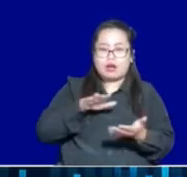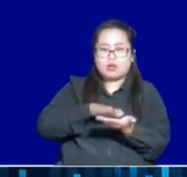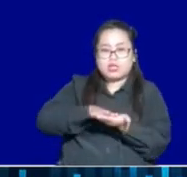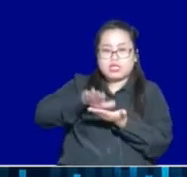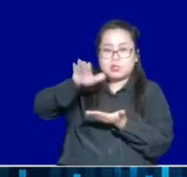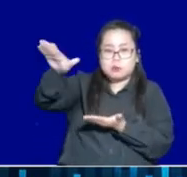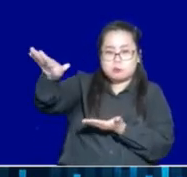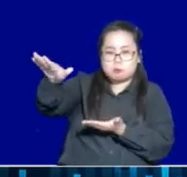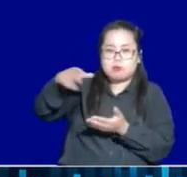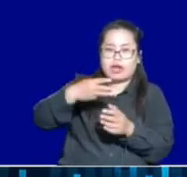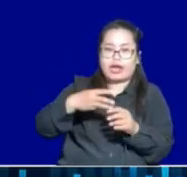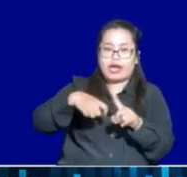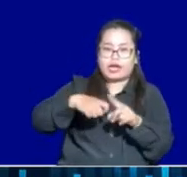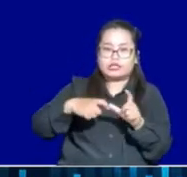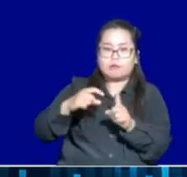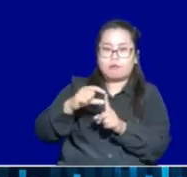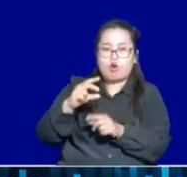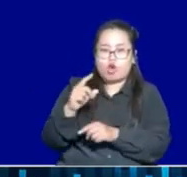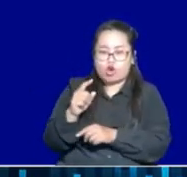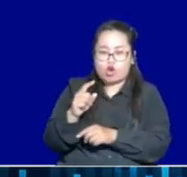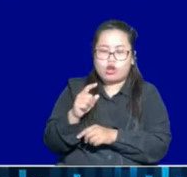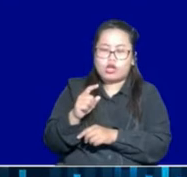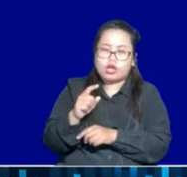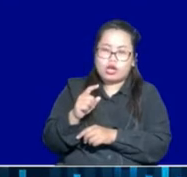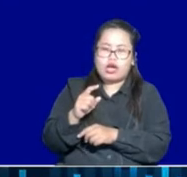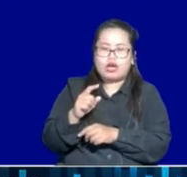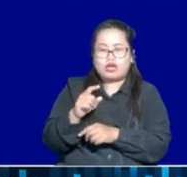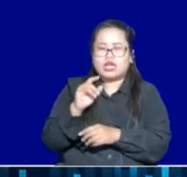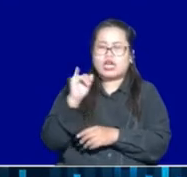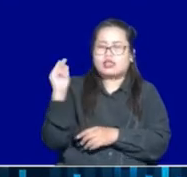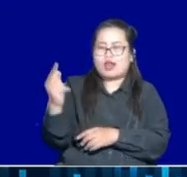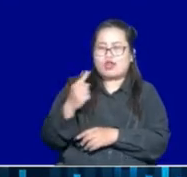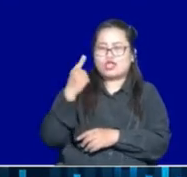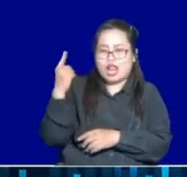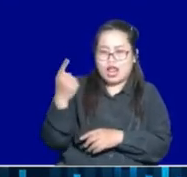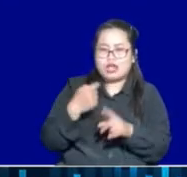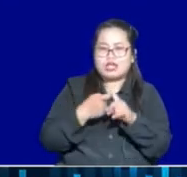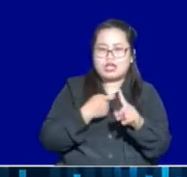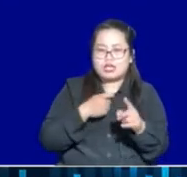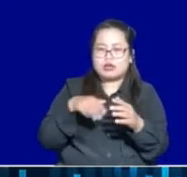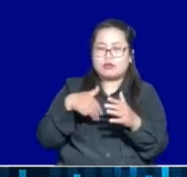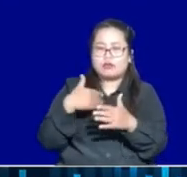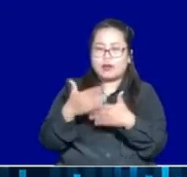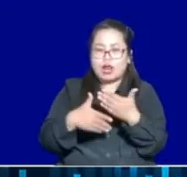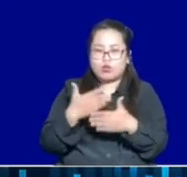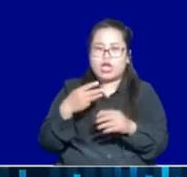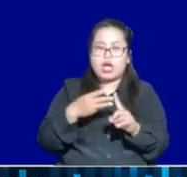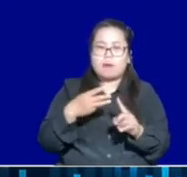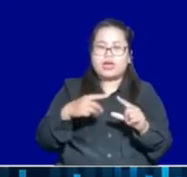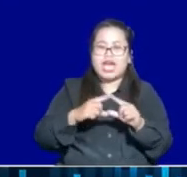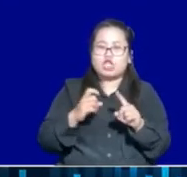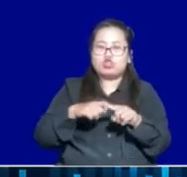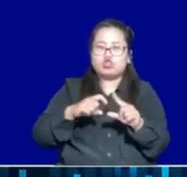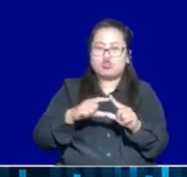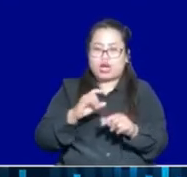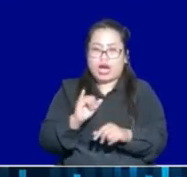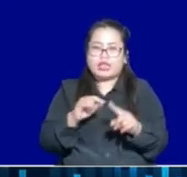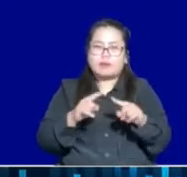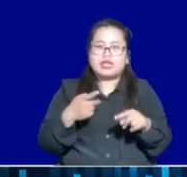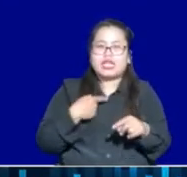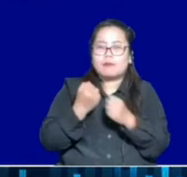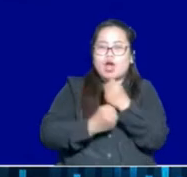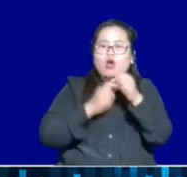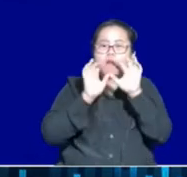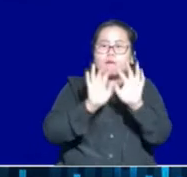internationally, through customs and so on. We have also applied it to all of production, including government,